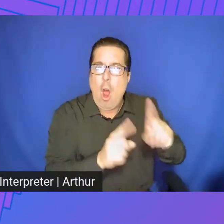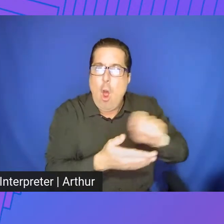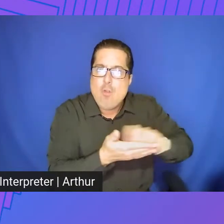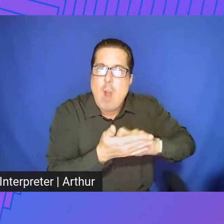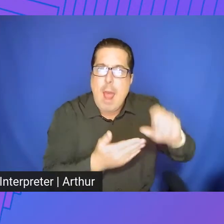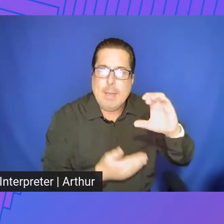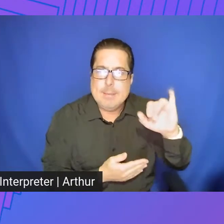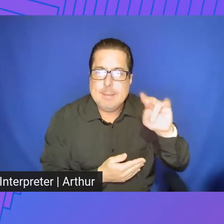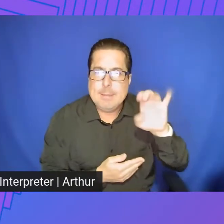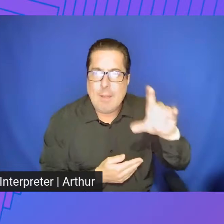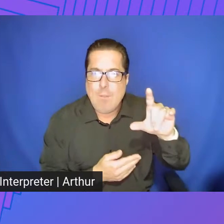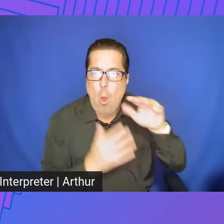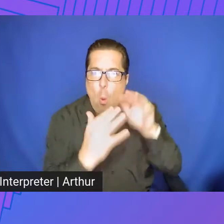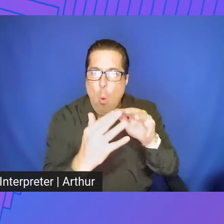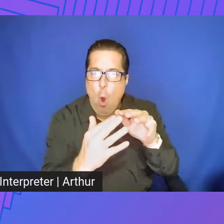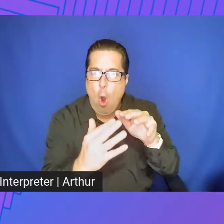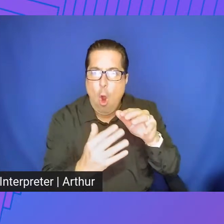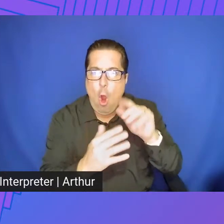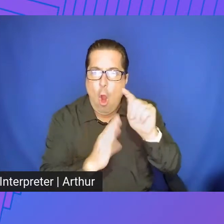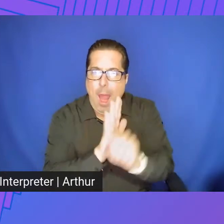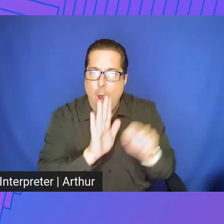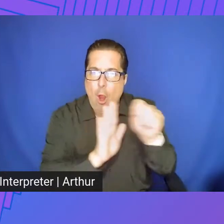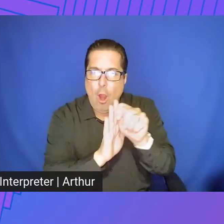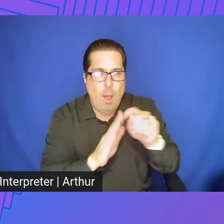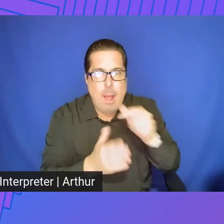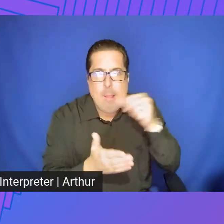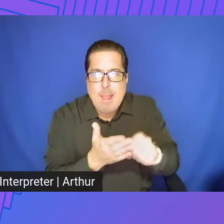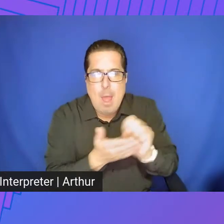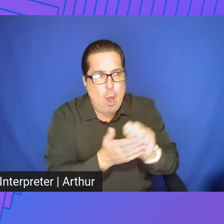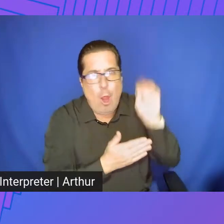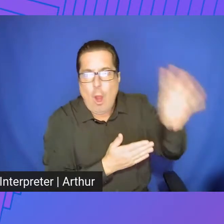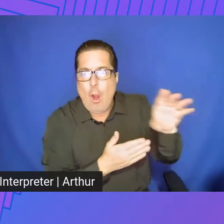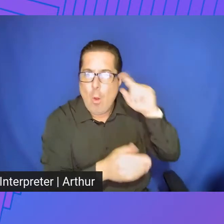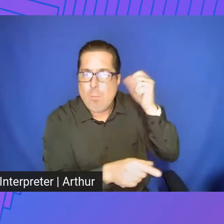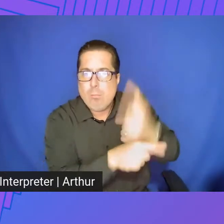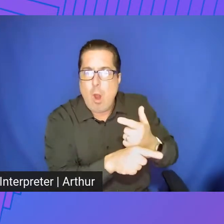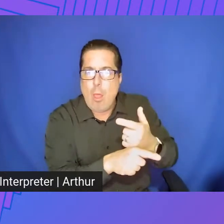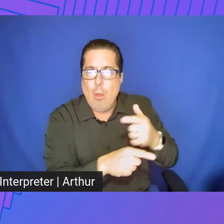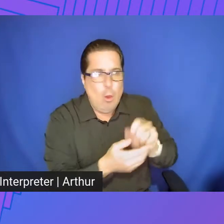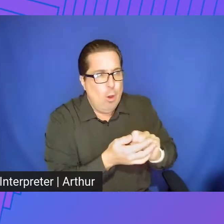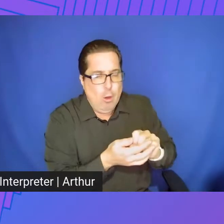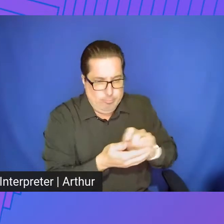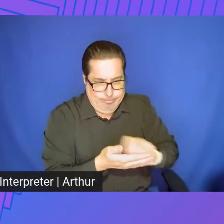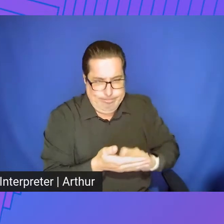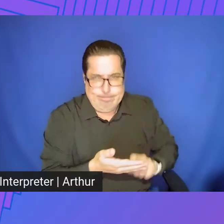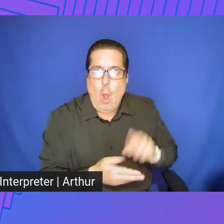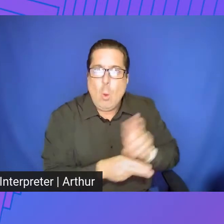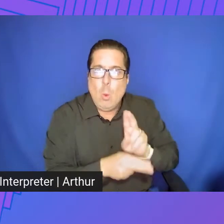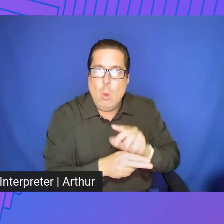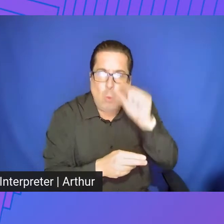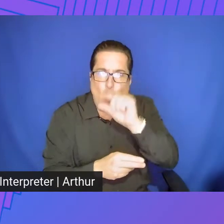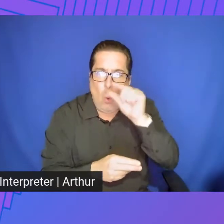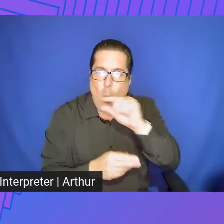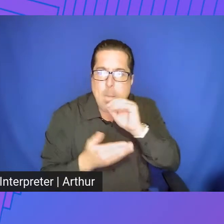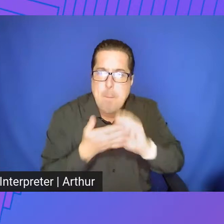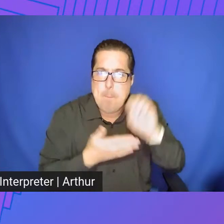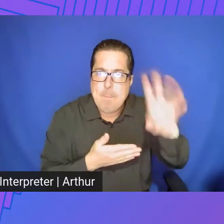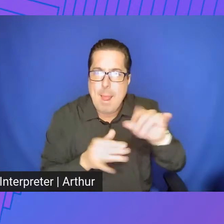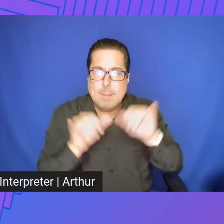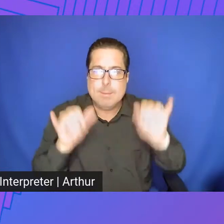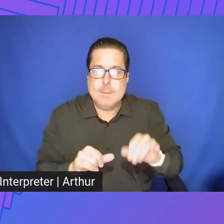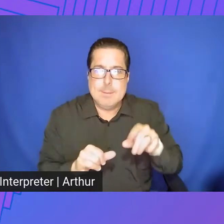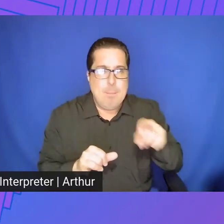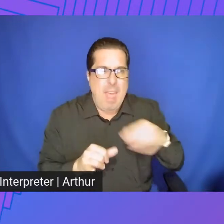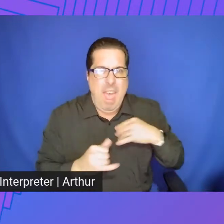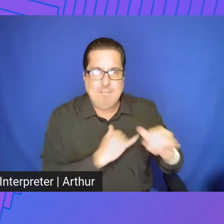era letters to her brother using the Google mail system that they have in common, since they're